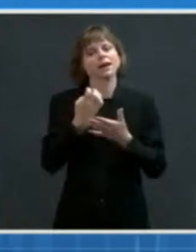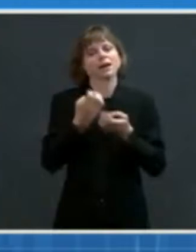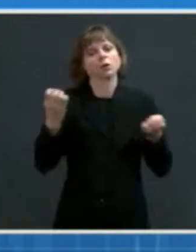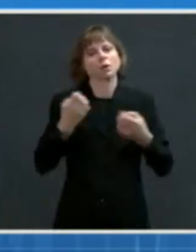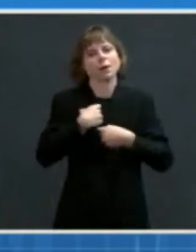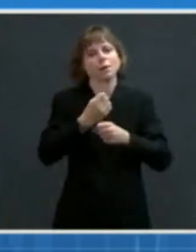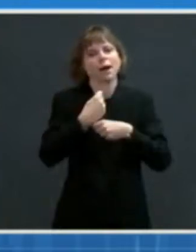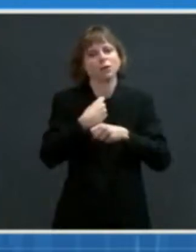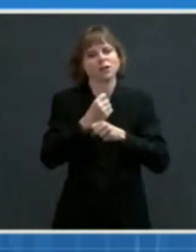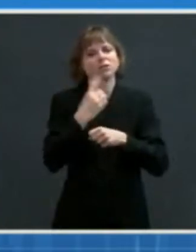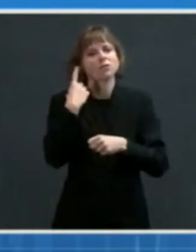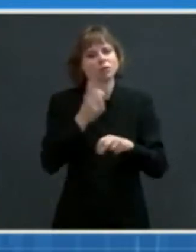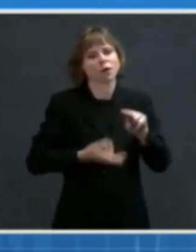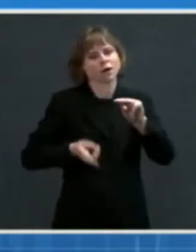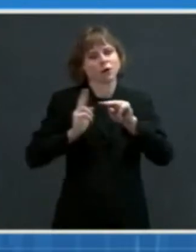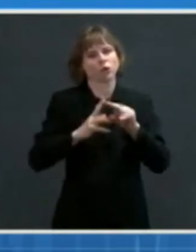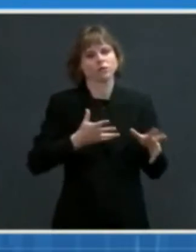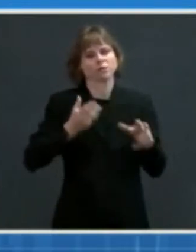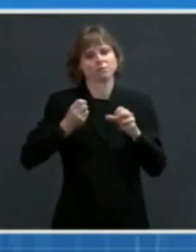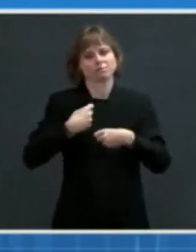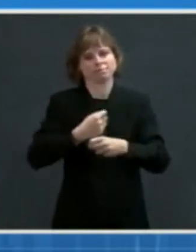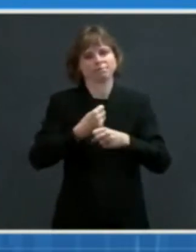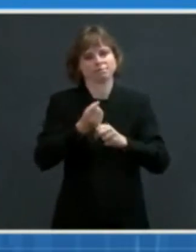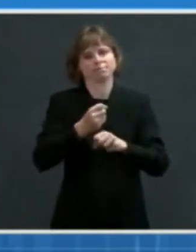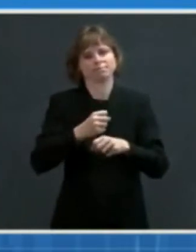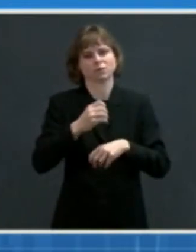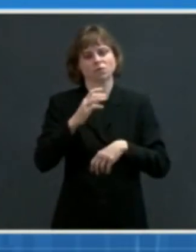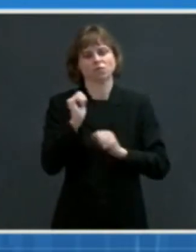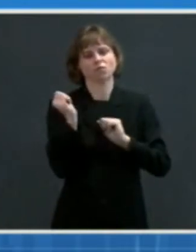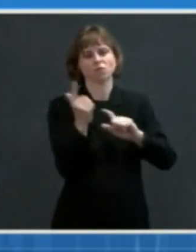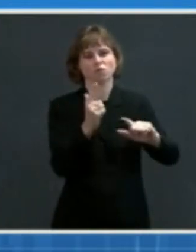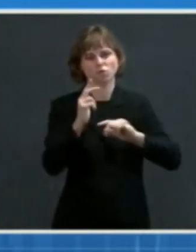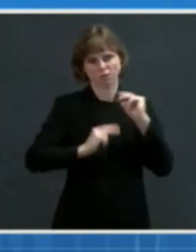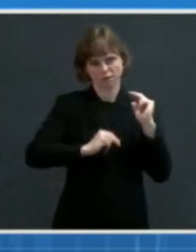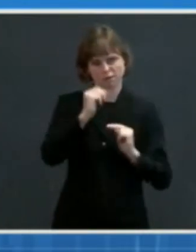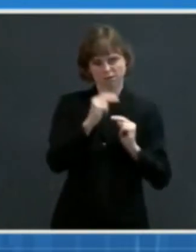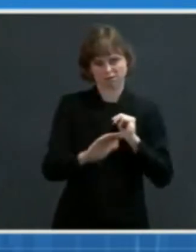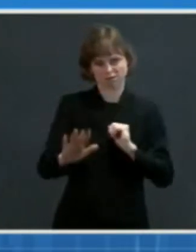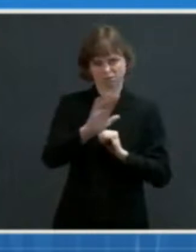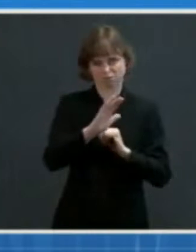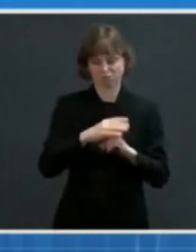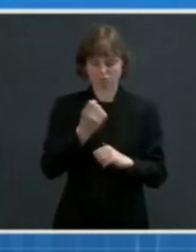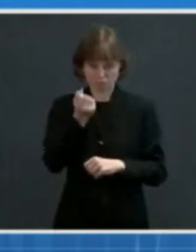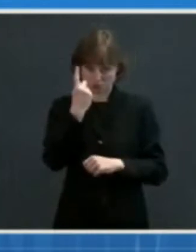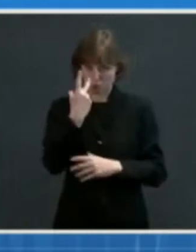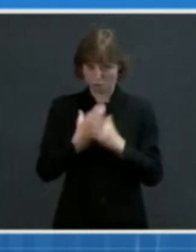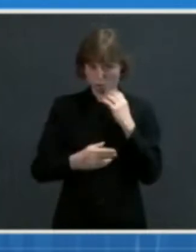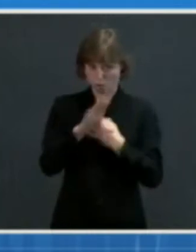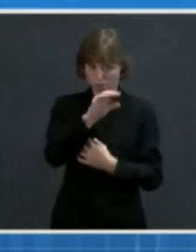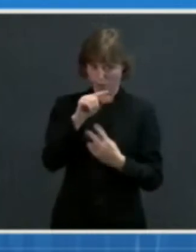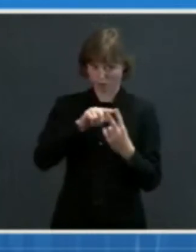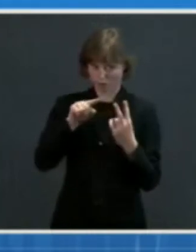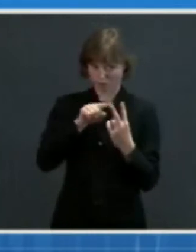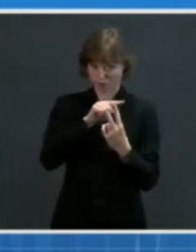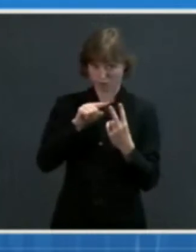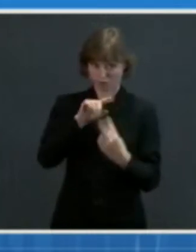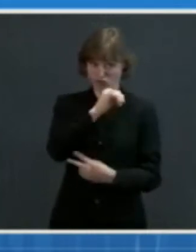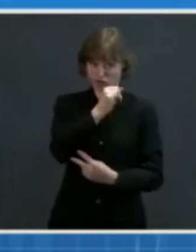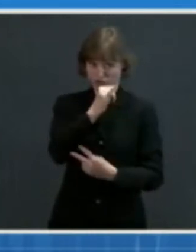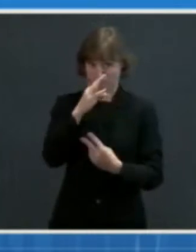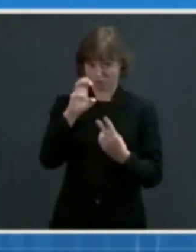all facilities. I want to be clear, both of these companies, Johnson & Johnson and